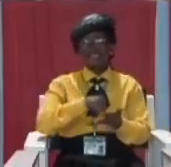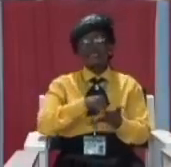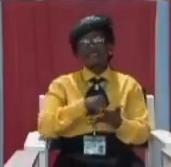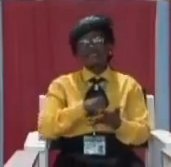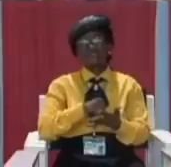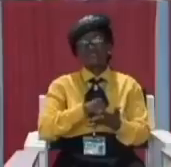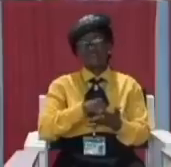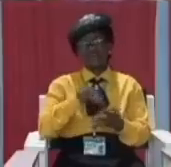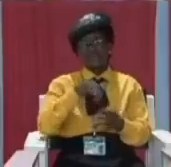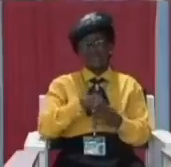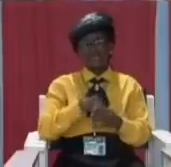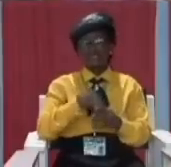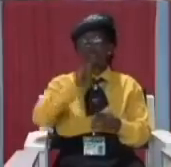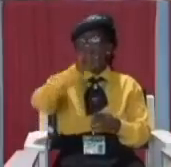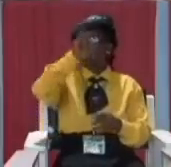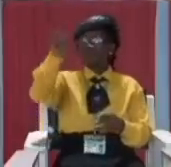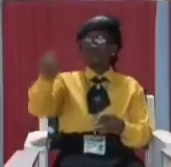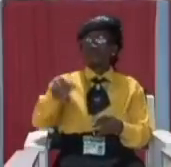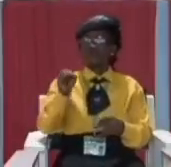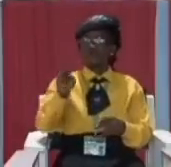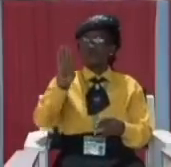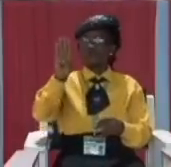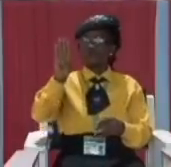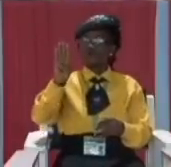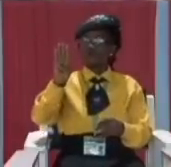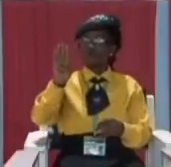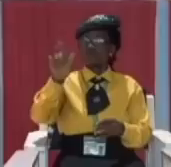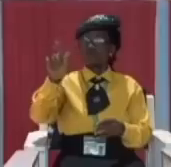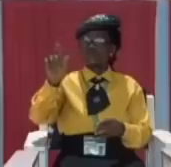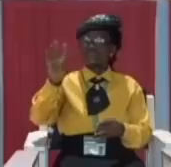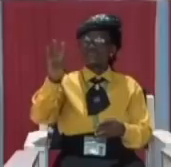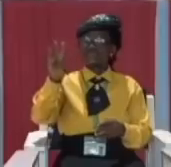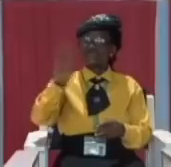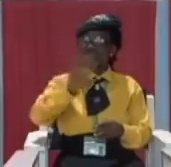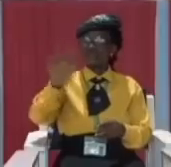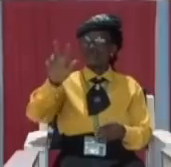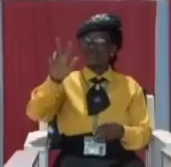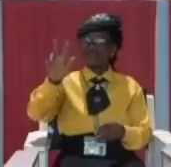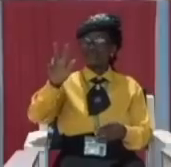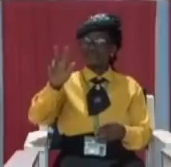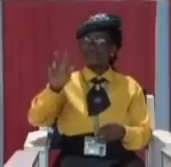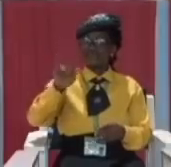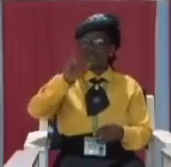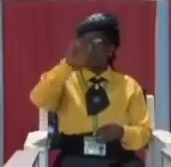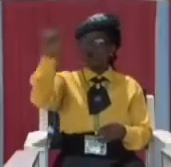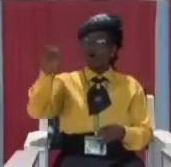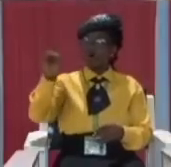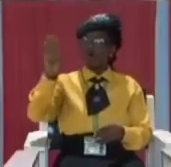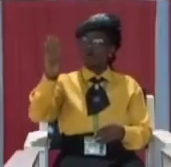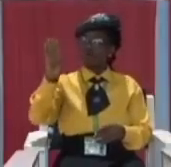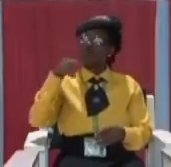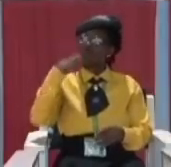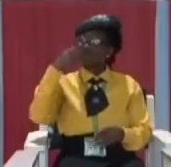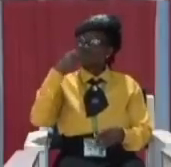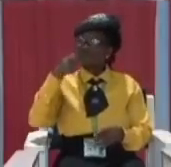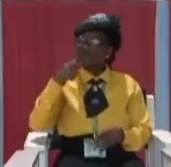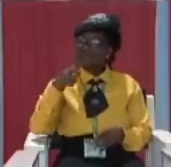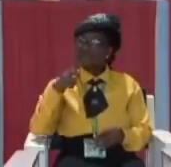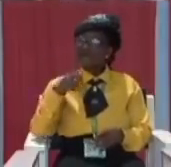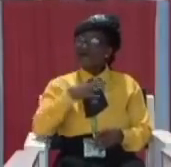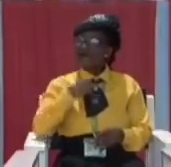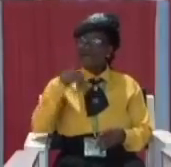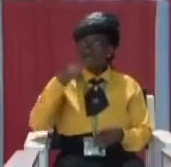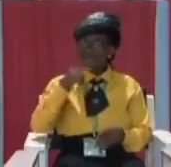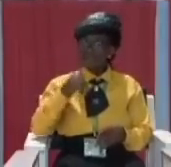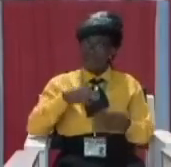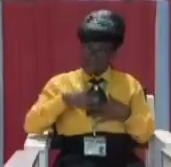In Job 27 verse 3, Job 27 verse 3, Job was speaking, I said, the breath in me